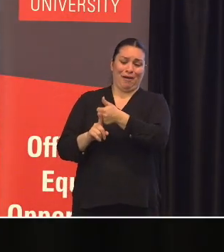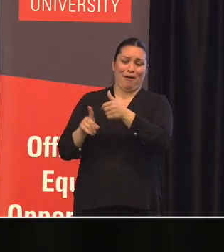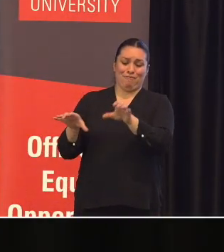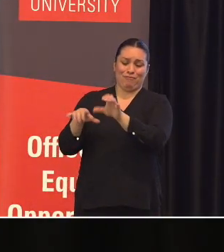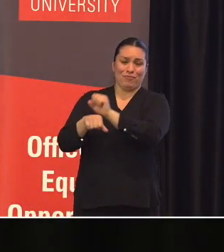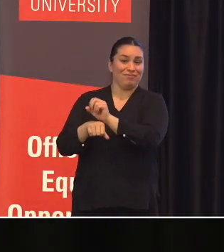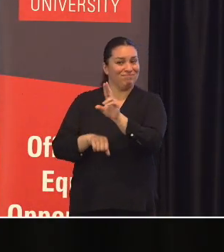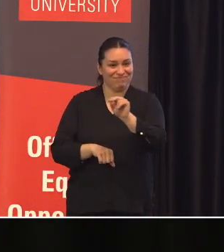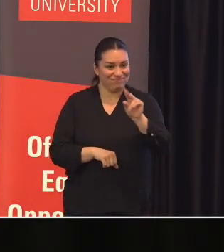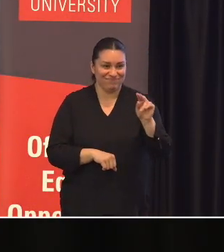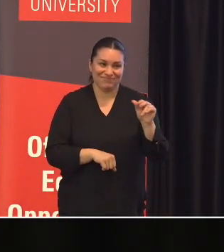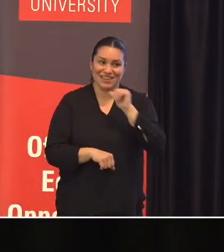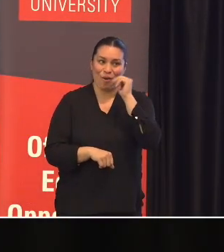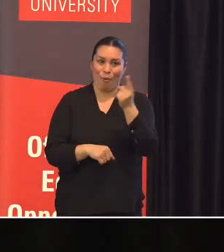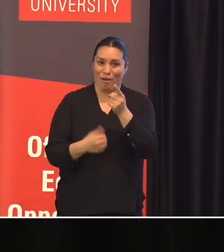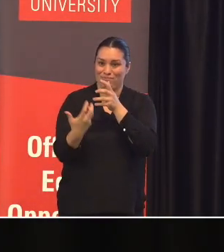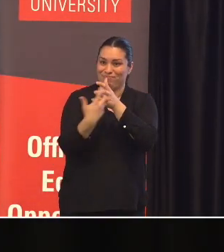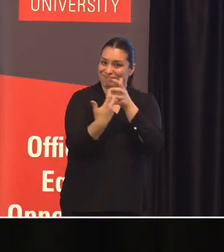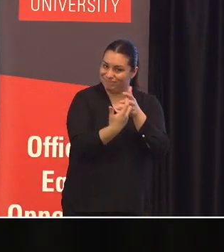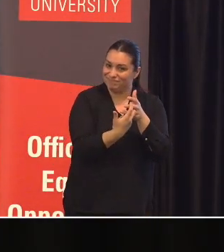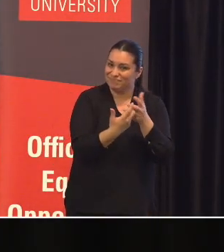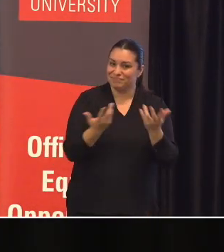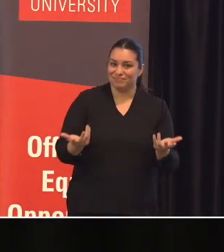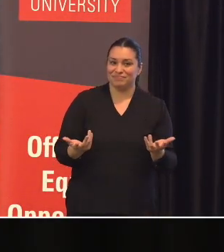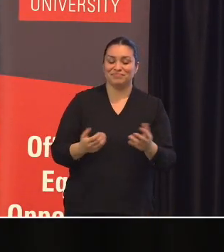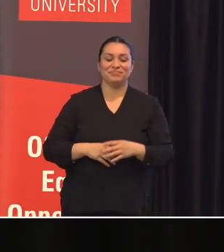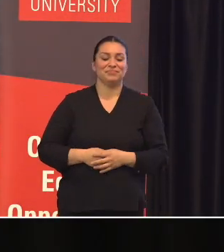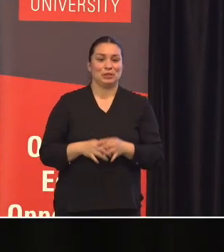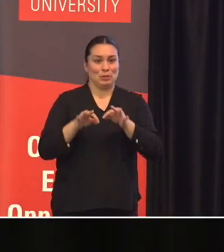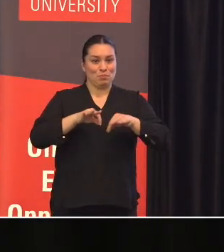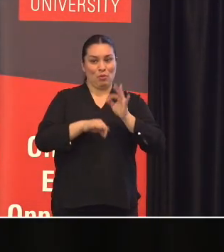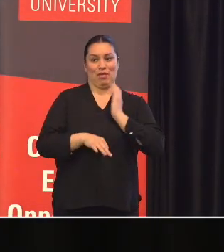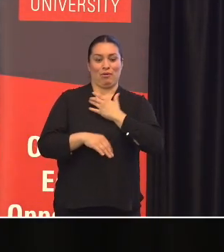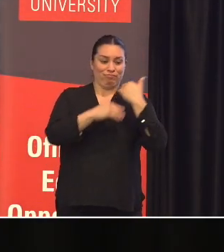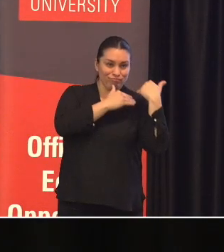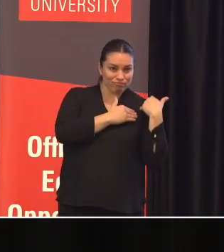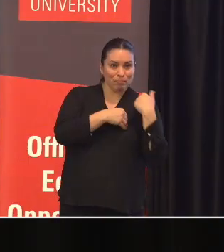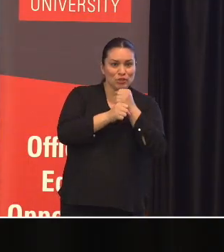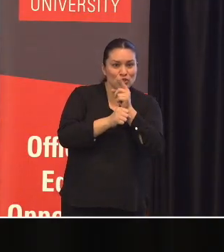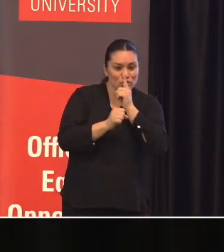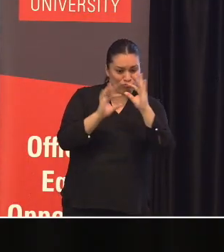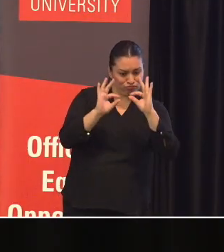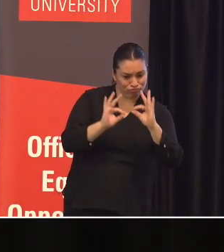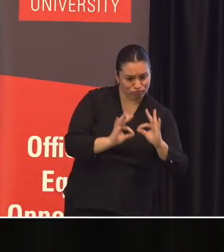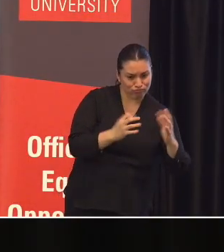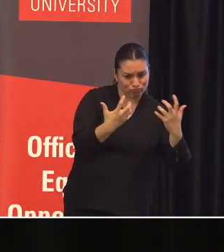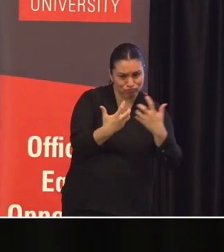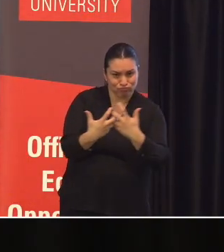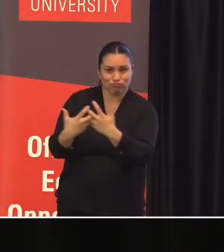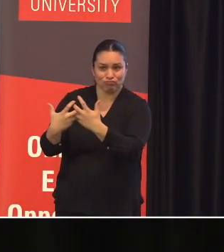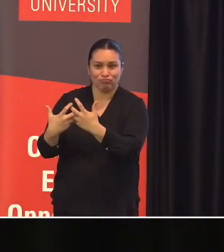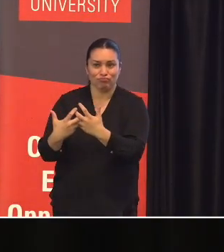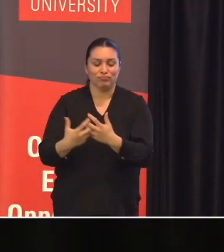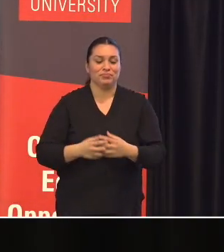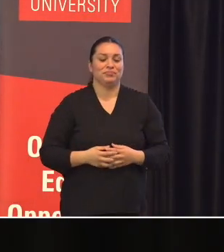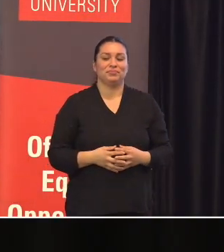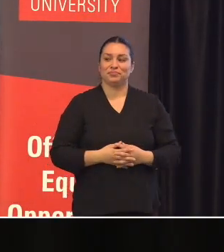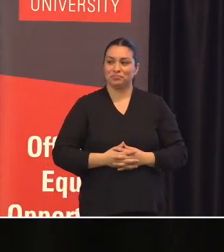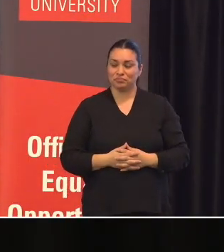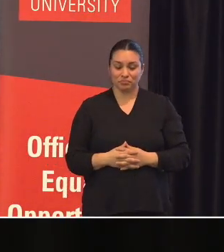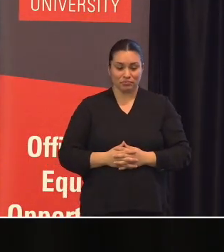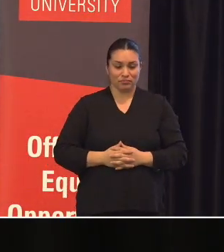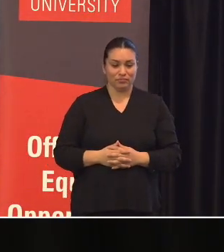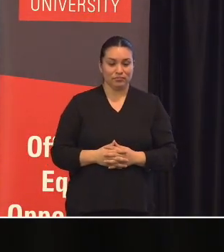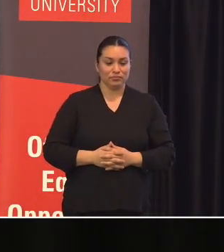captions to meet that standard. What does a caption need to be? It needs to be about 99% accurate. We need to make sure that we're editing it